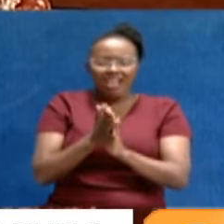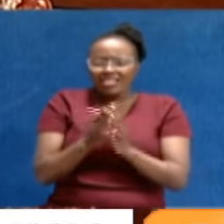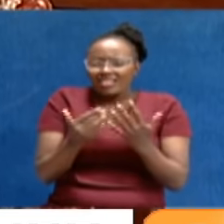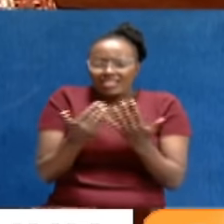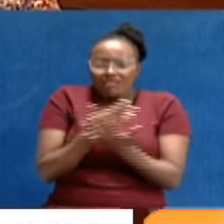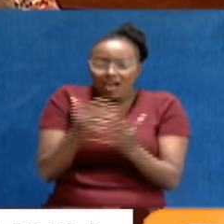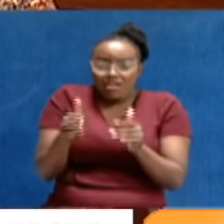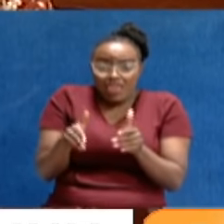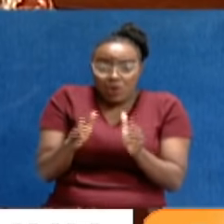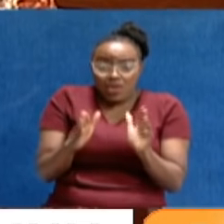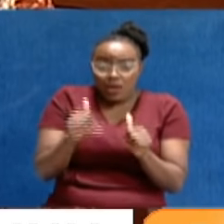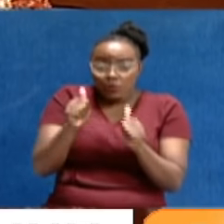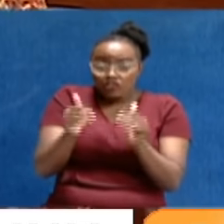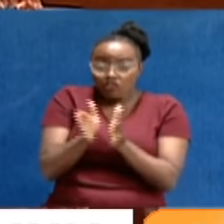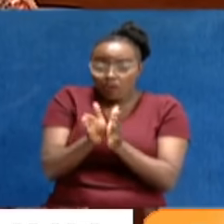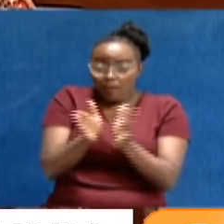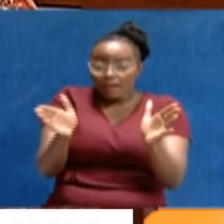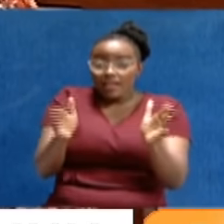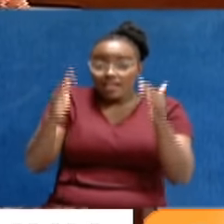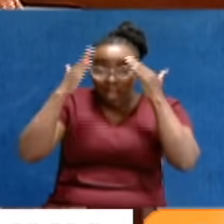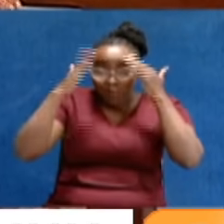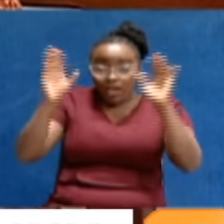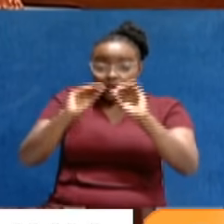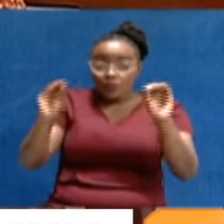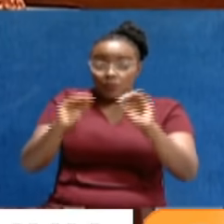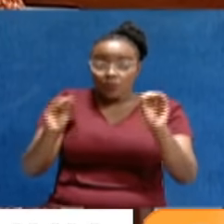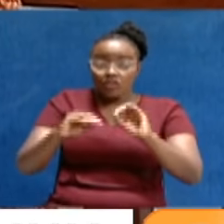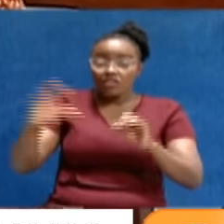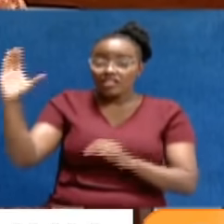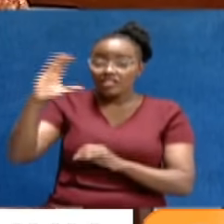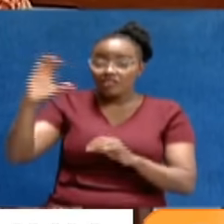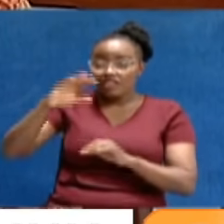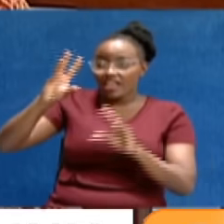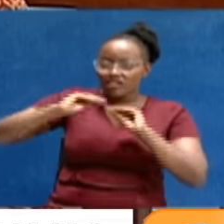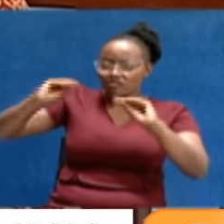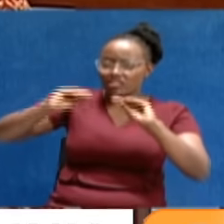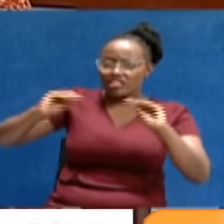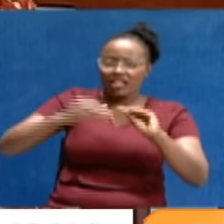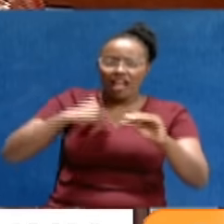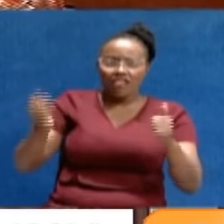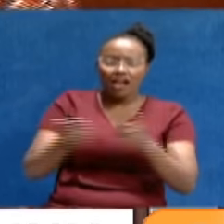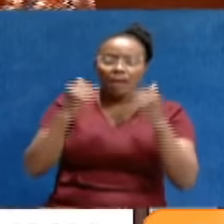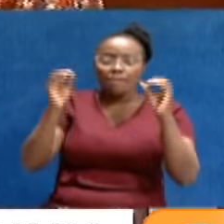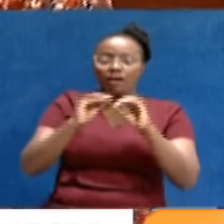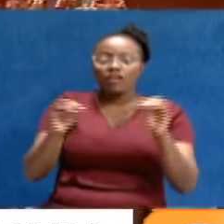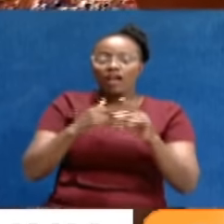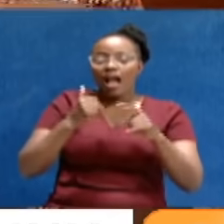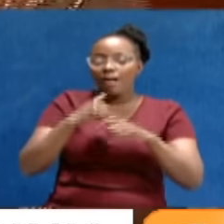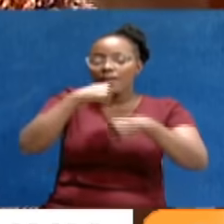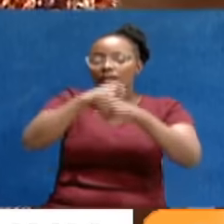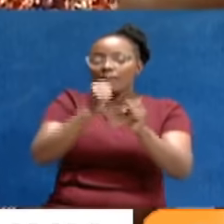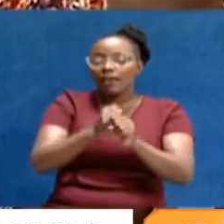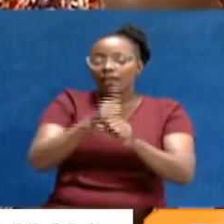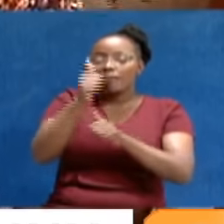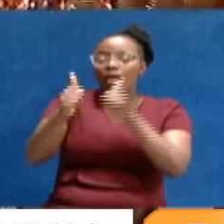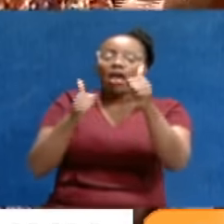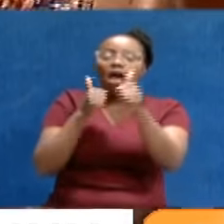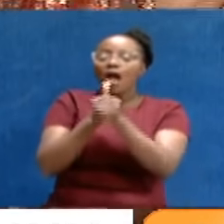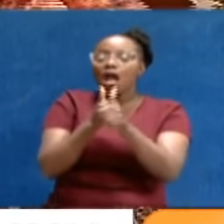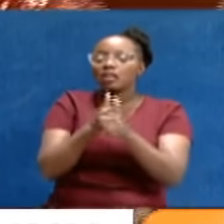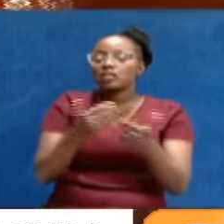no set way of public awareness, civic education. All these things were being designed behind